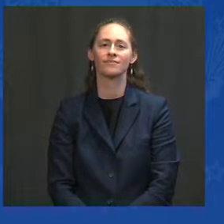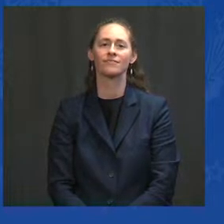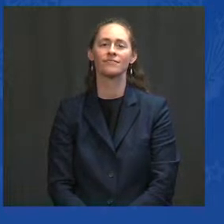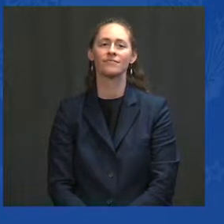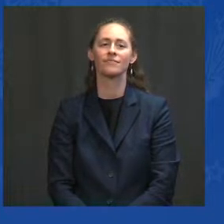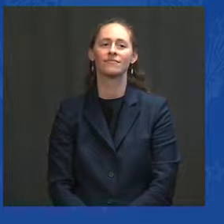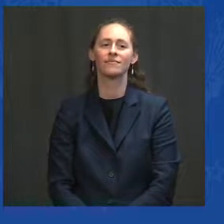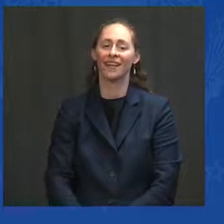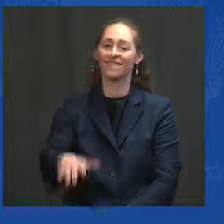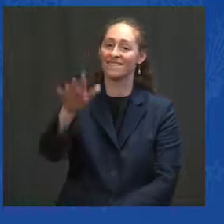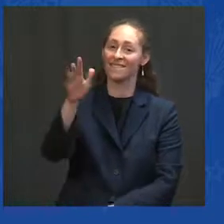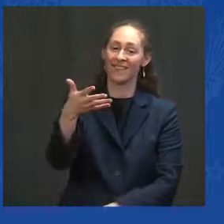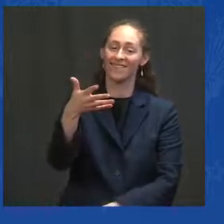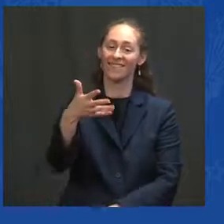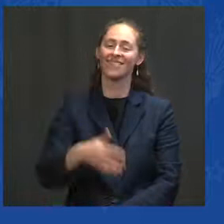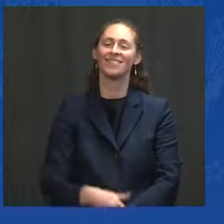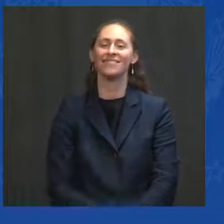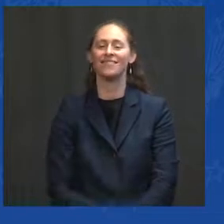Fifth.